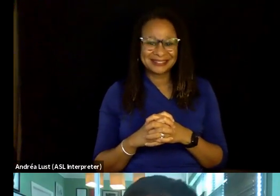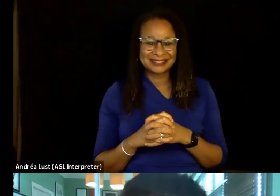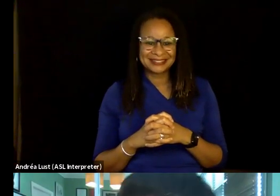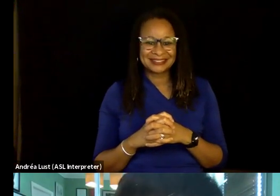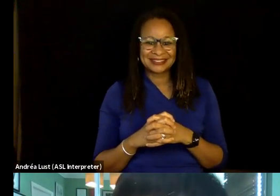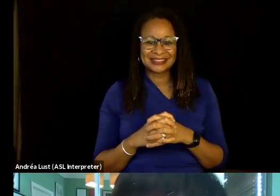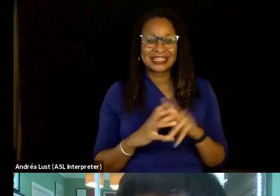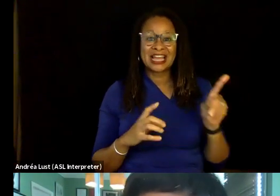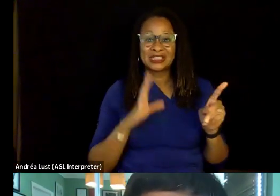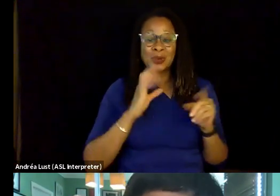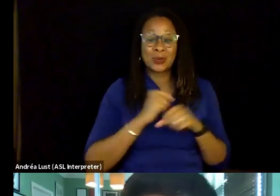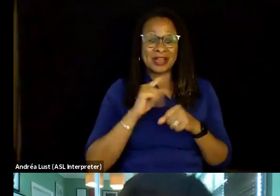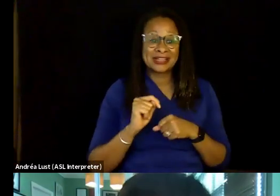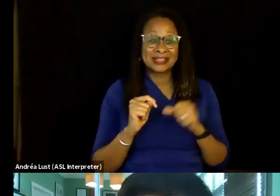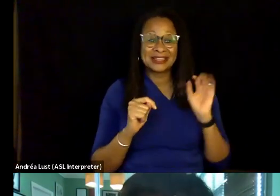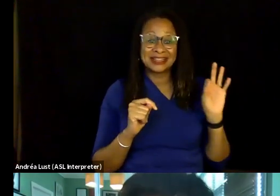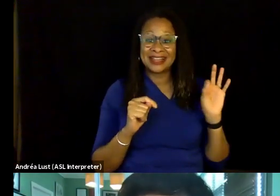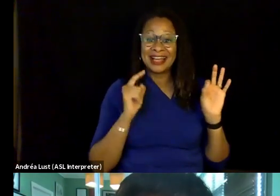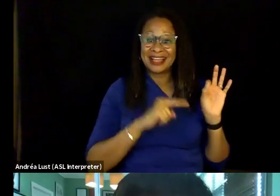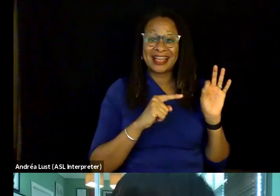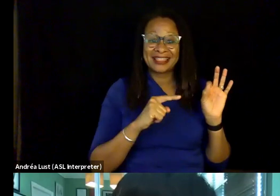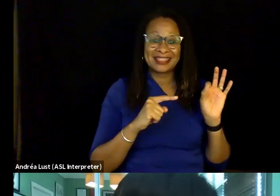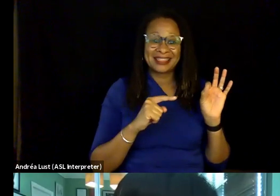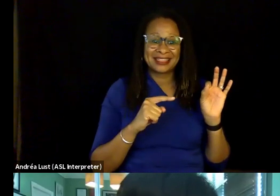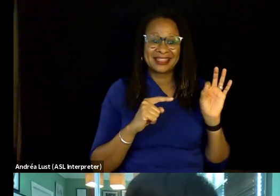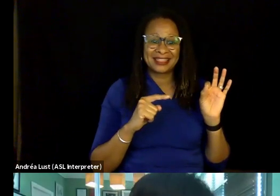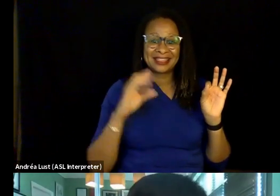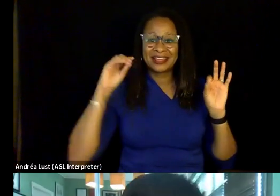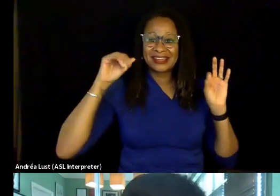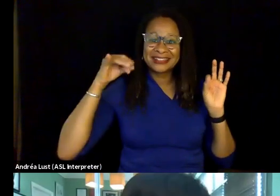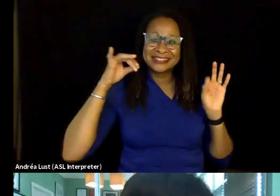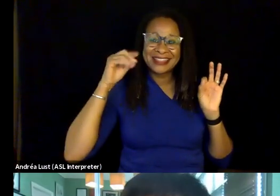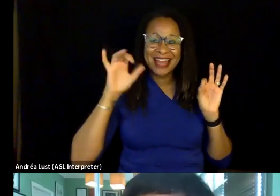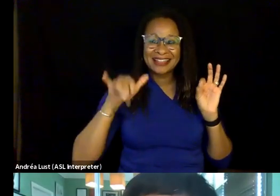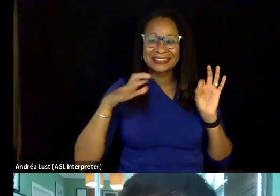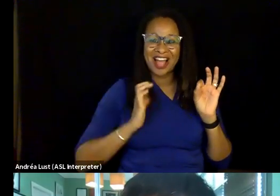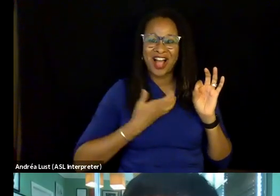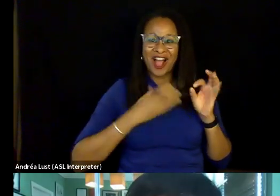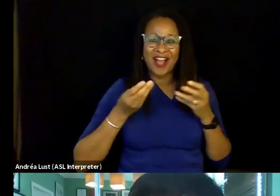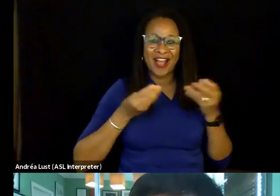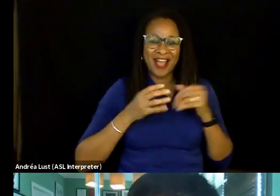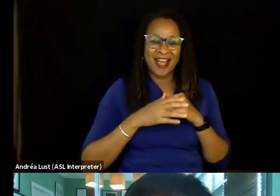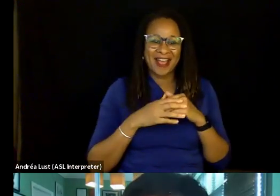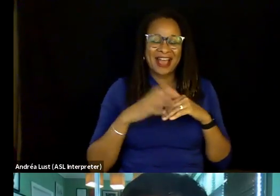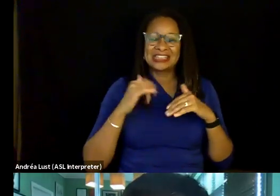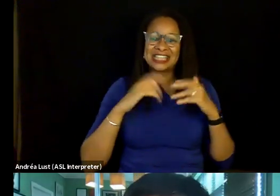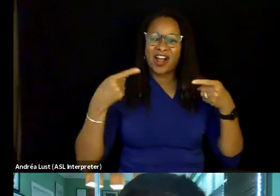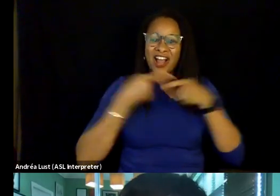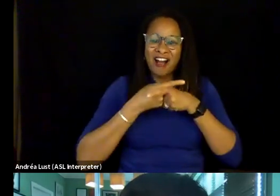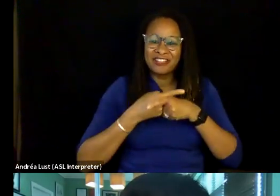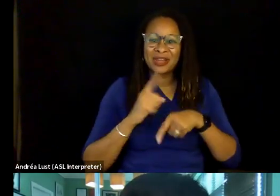Yeah, she'll make that distinction. By the way, that is our conflict. This is a basic conflict